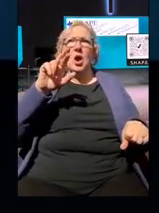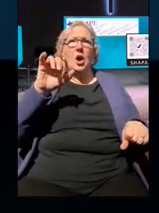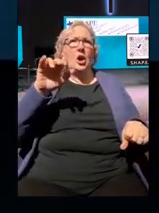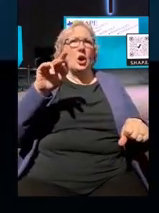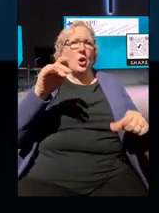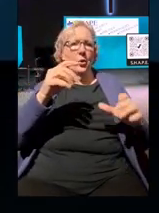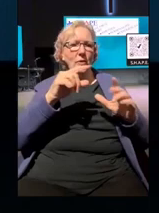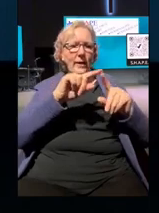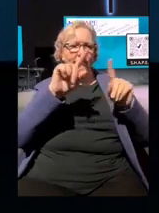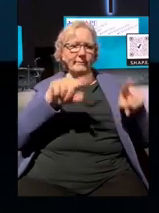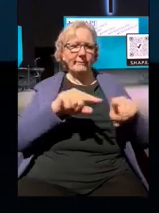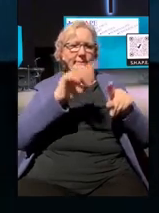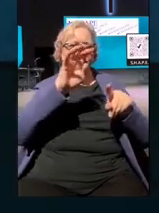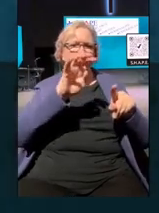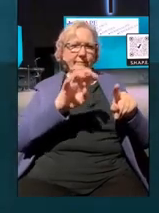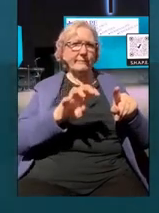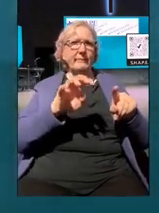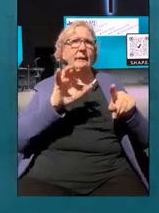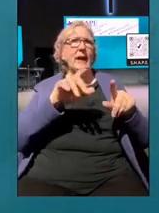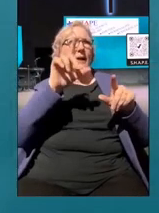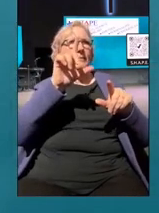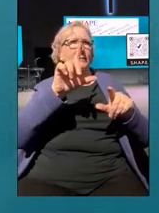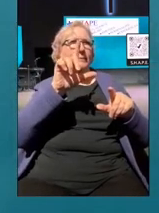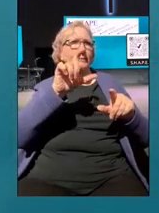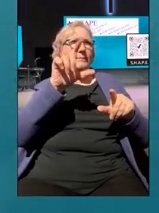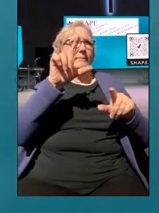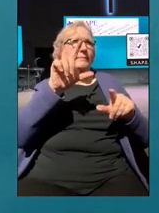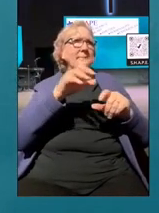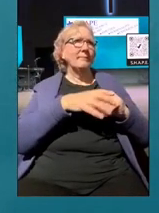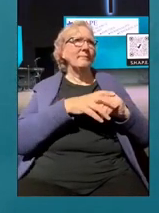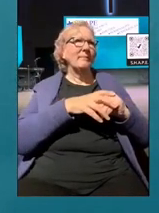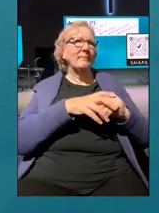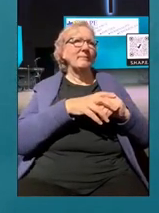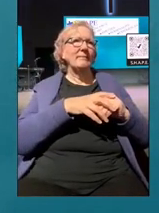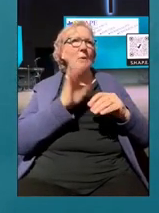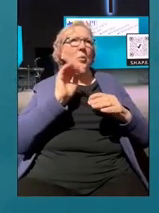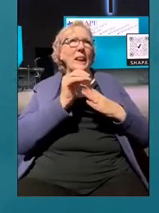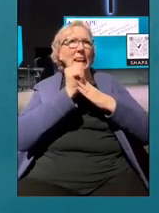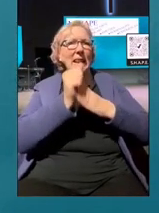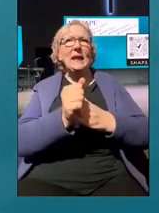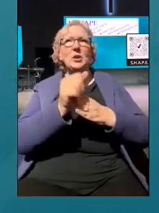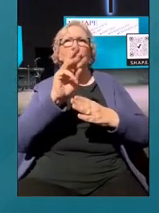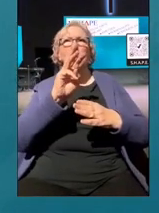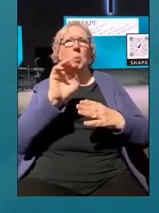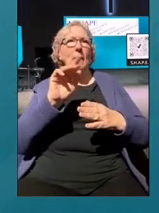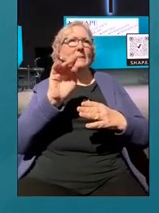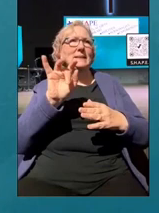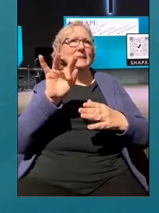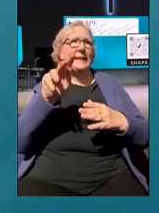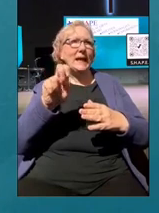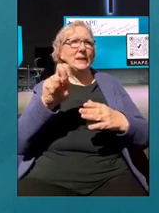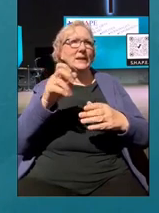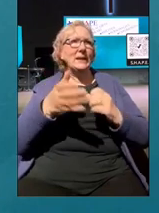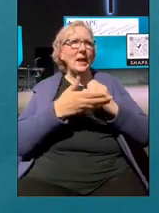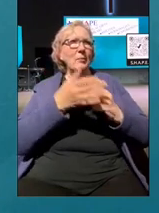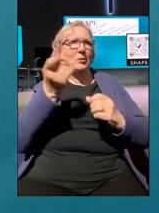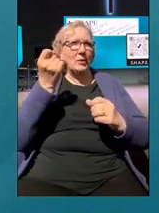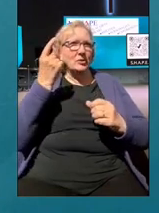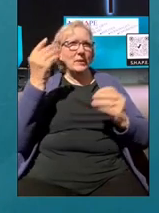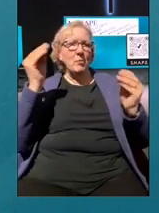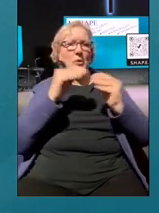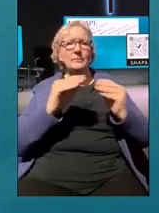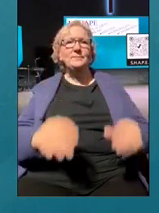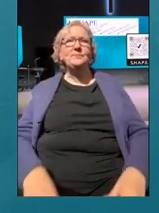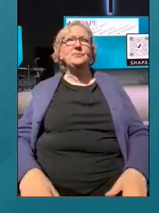just go to the website and take a look if that's something that you might want to dig into a little bit more. So that's